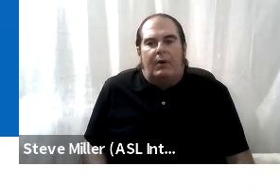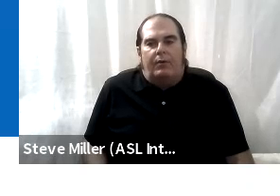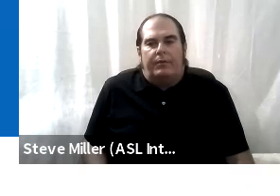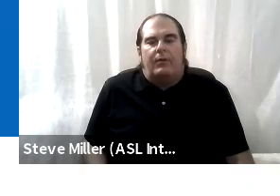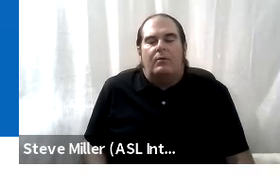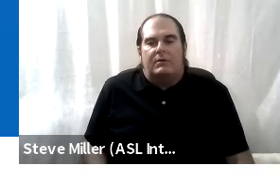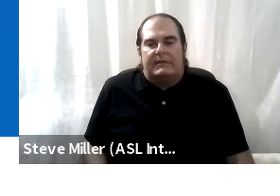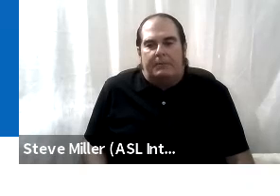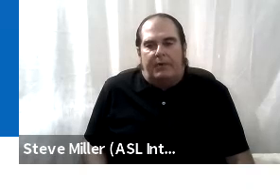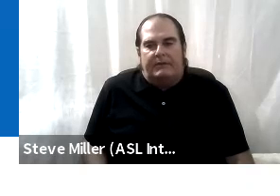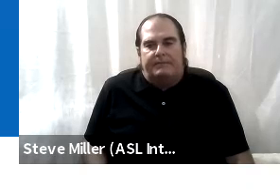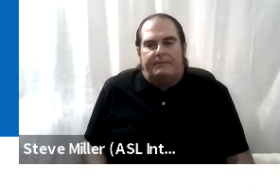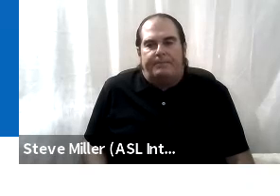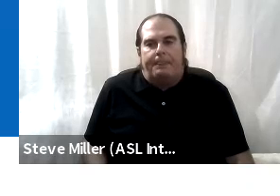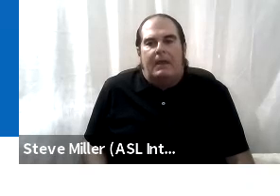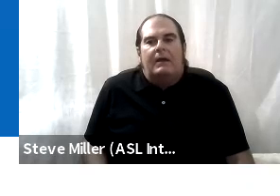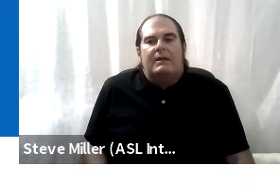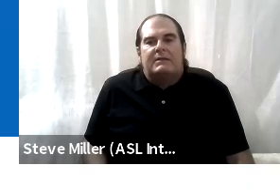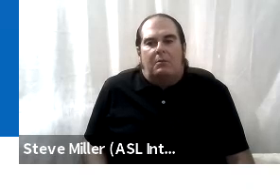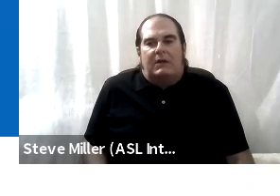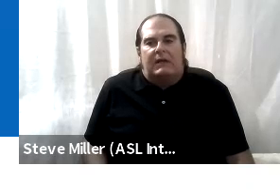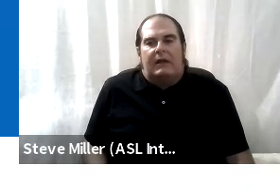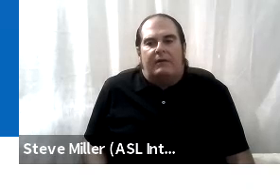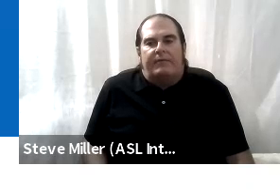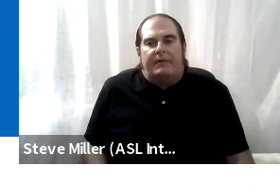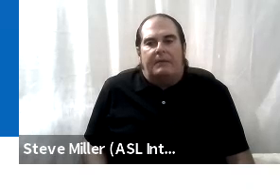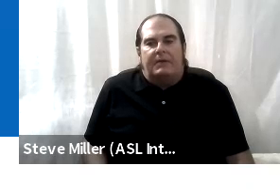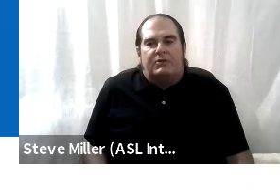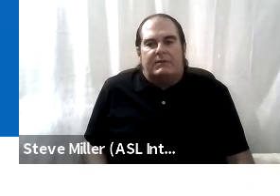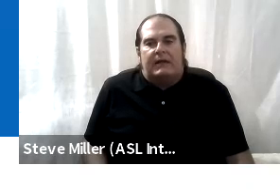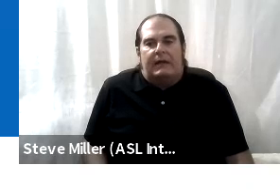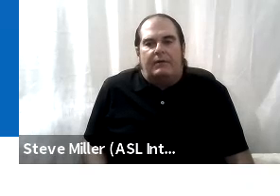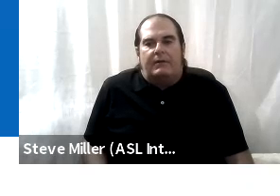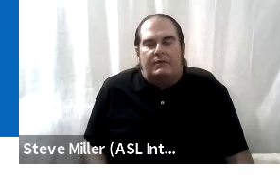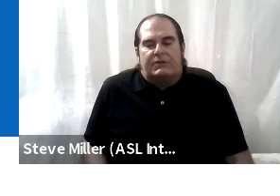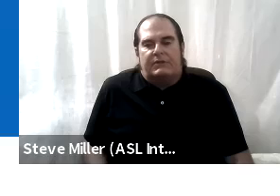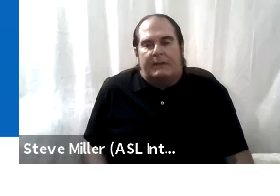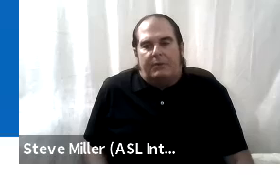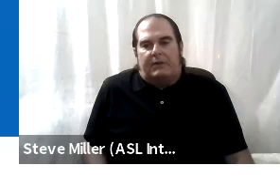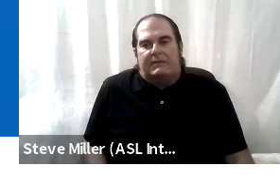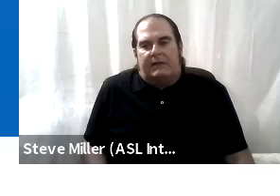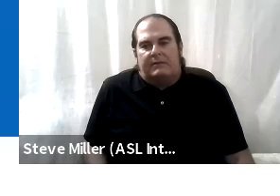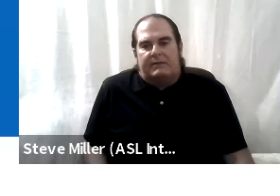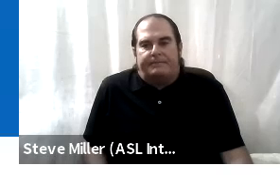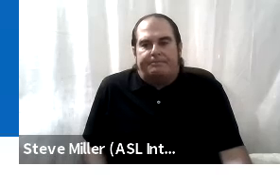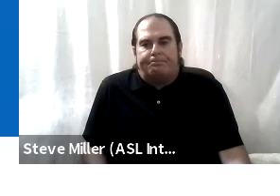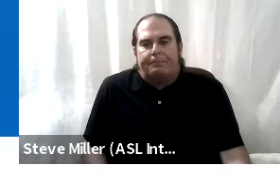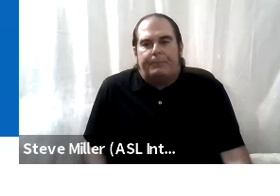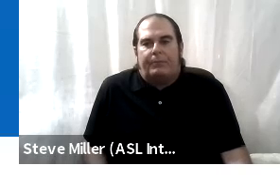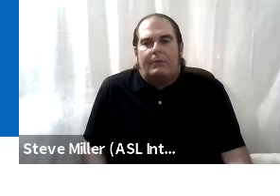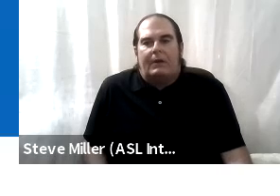for both are separate. So I wanted to clarify that and make sure it's clear that those are two separate consents.